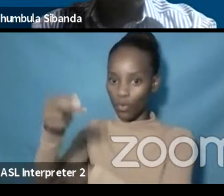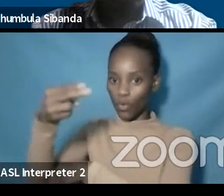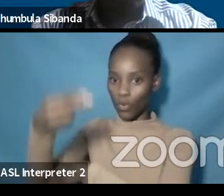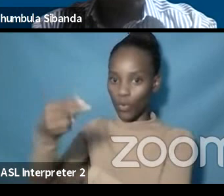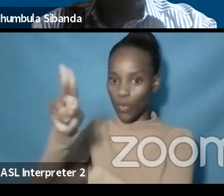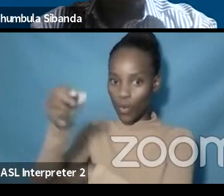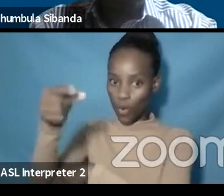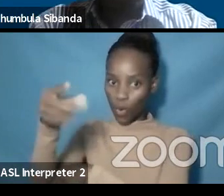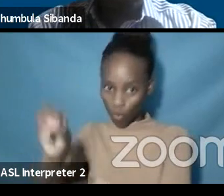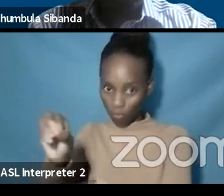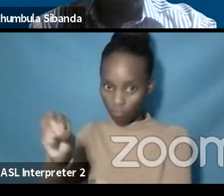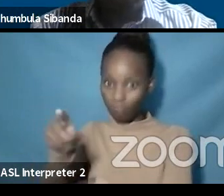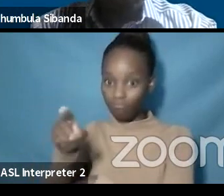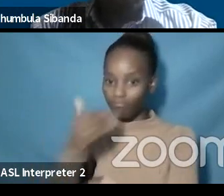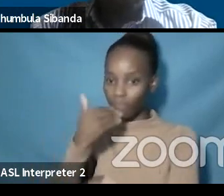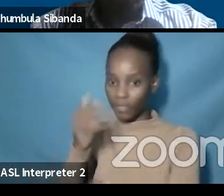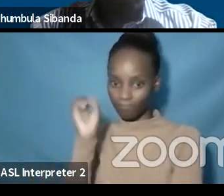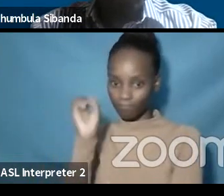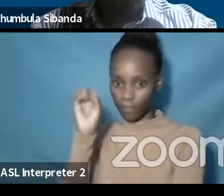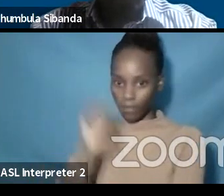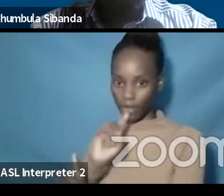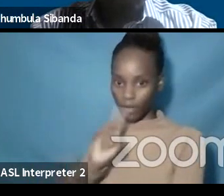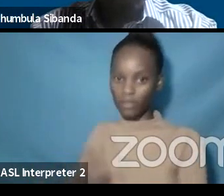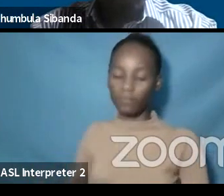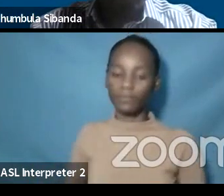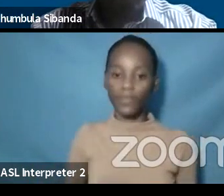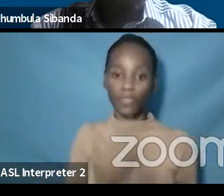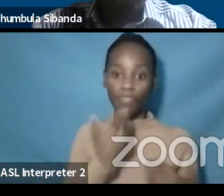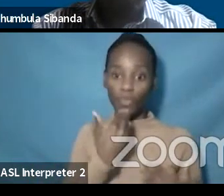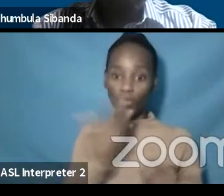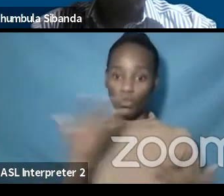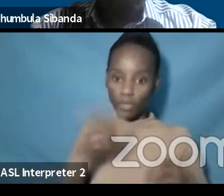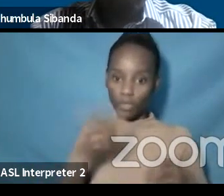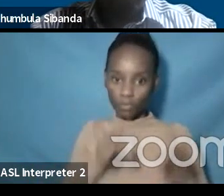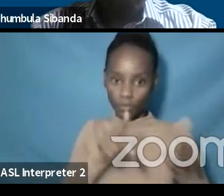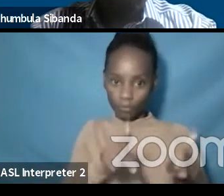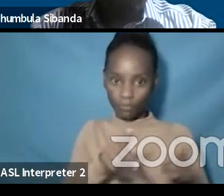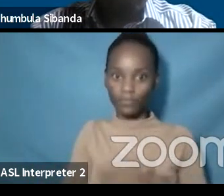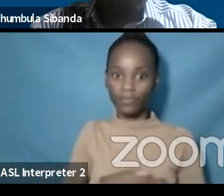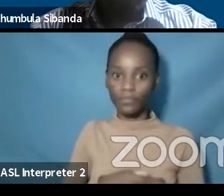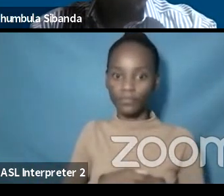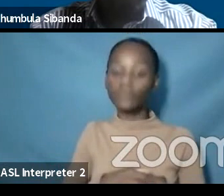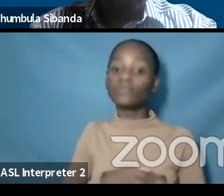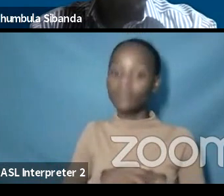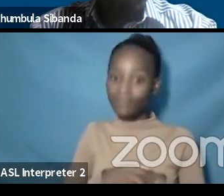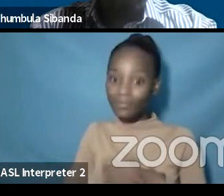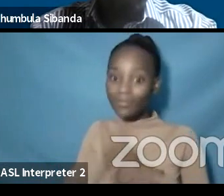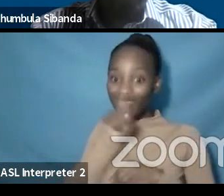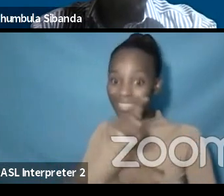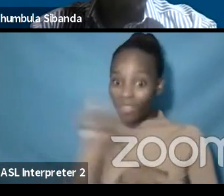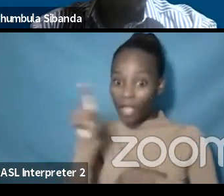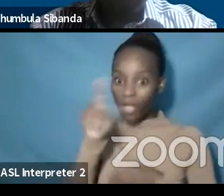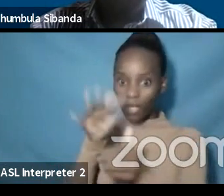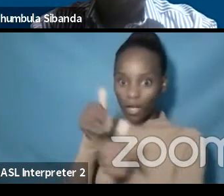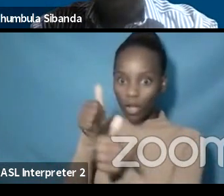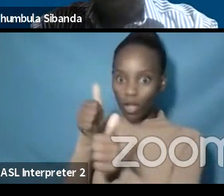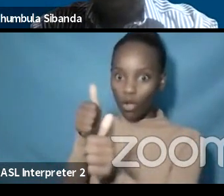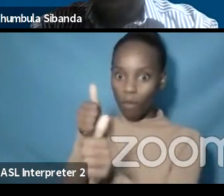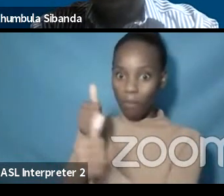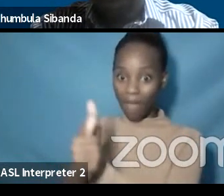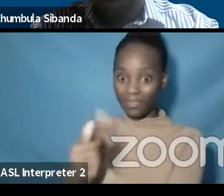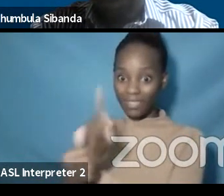hotline is there for risk alerts, for the negative or the non-compliant, and the compliant is most